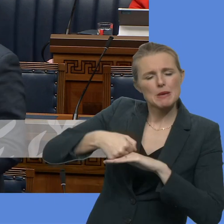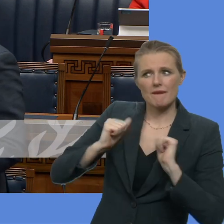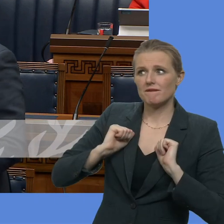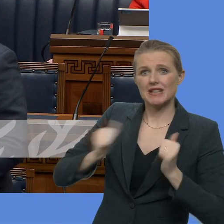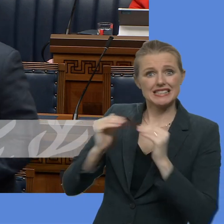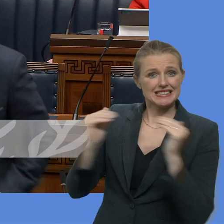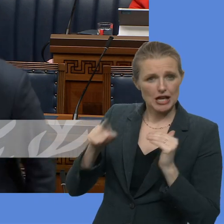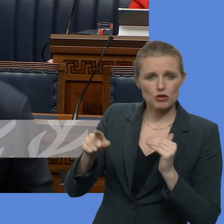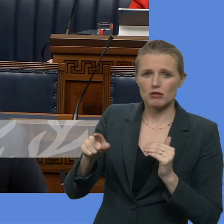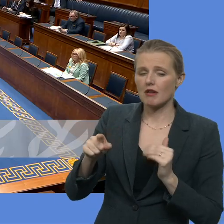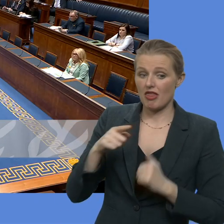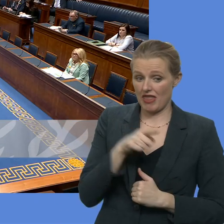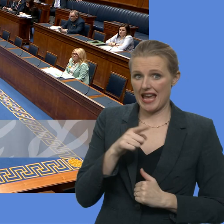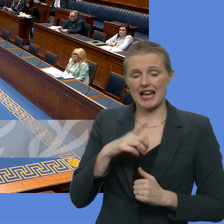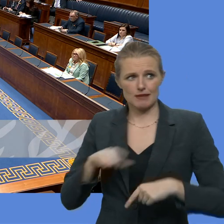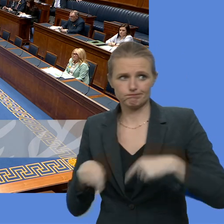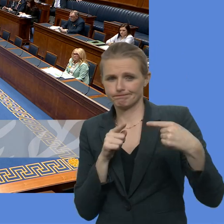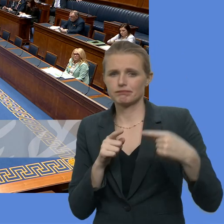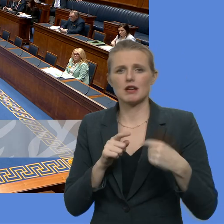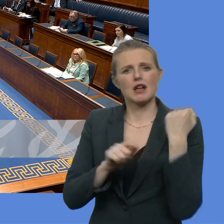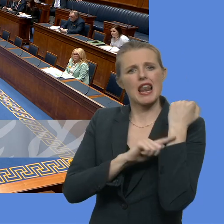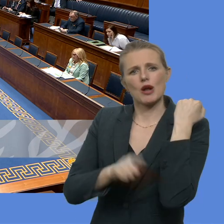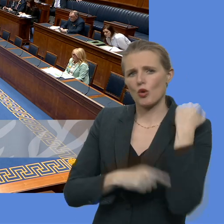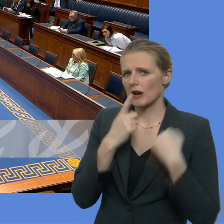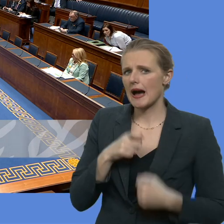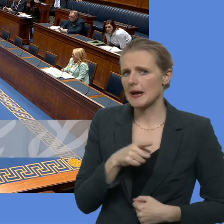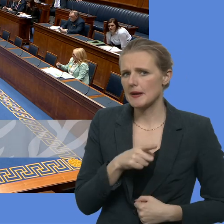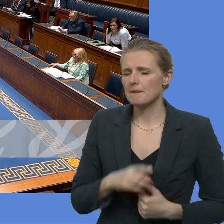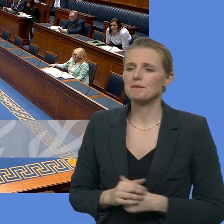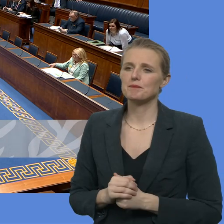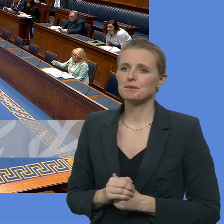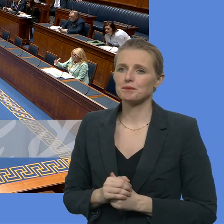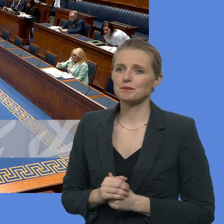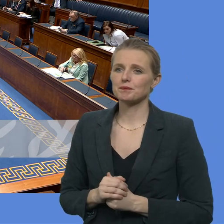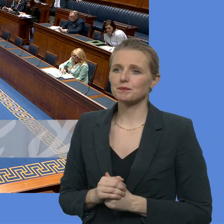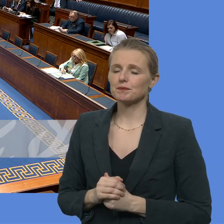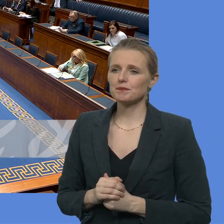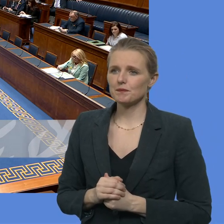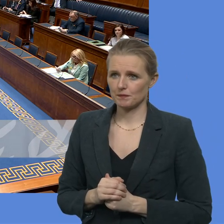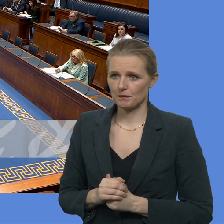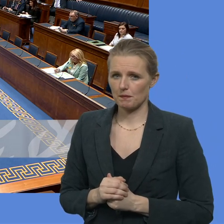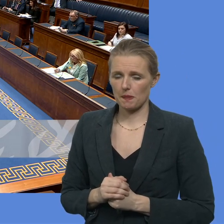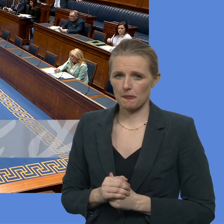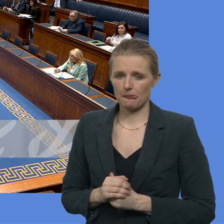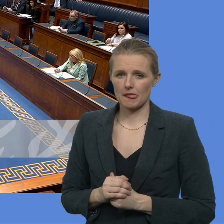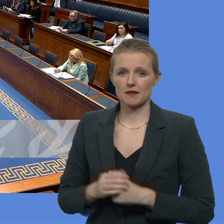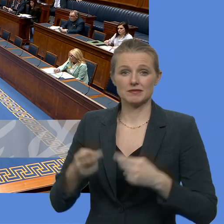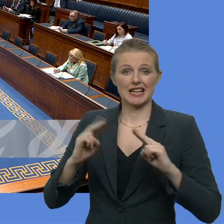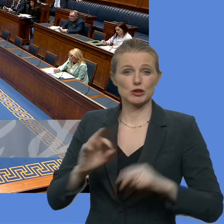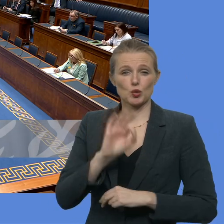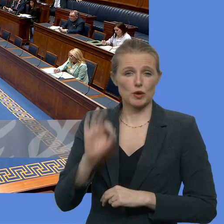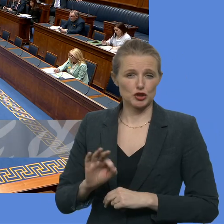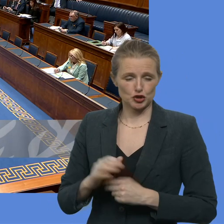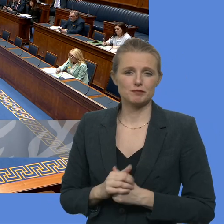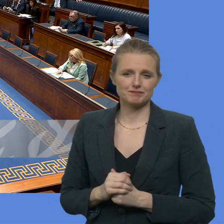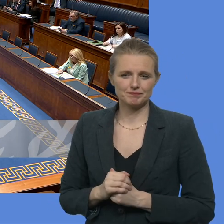to all tenures. Cathy Misson. Number five, please. Mr. Be aware